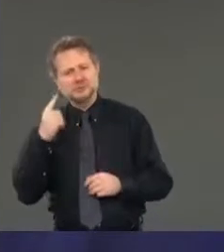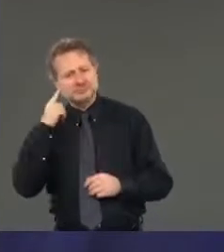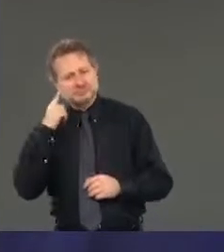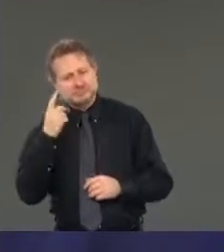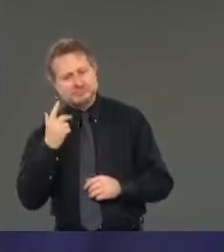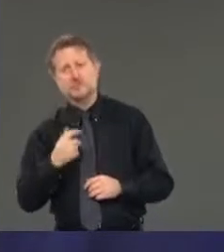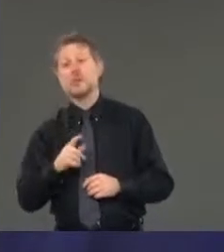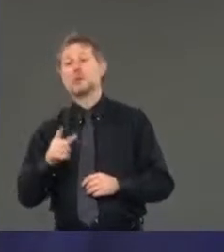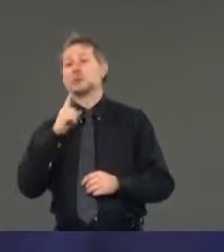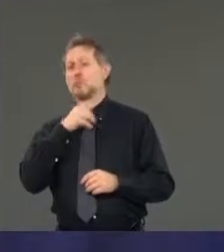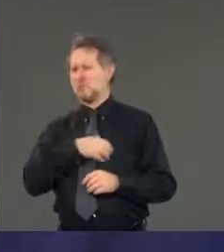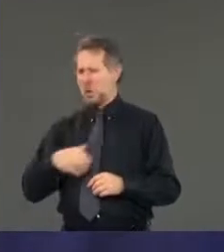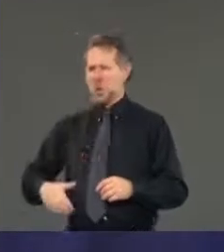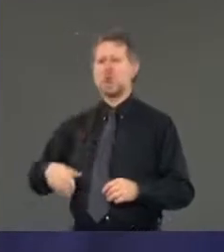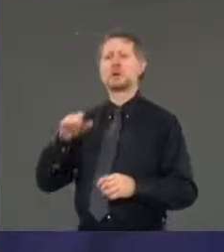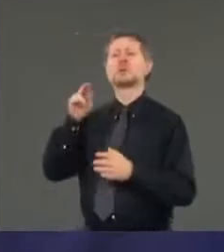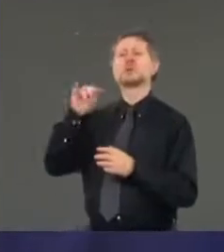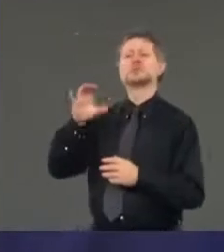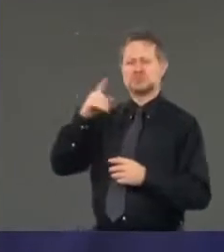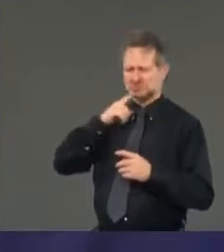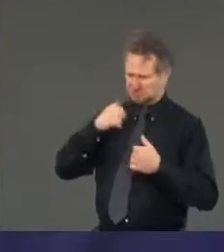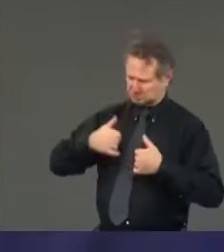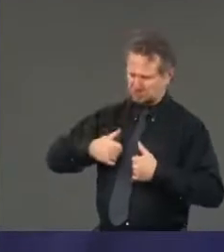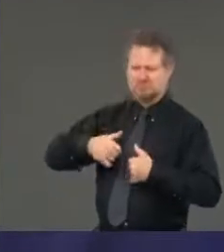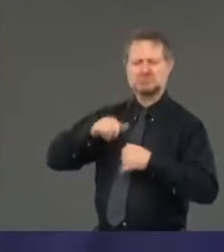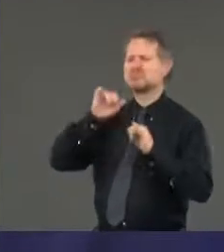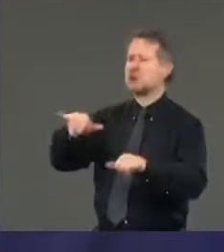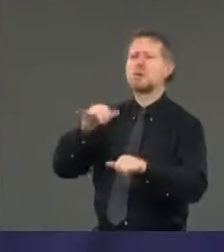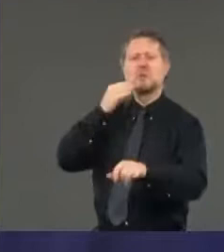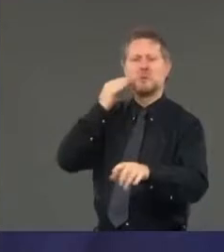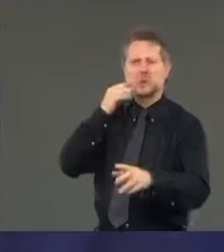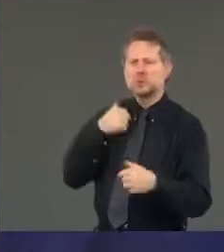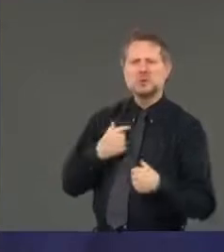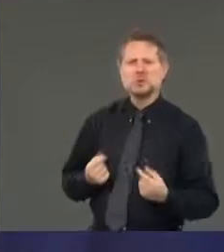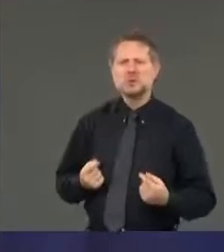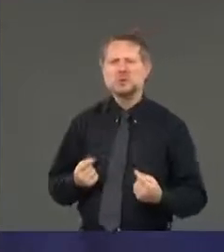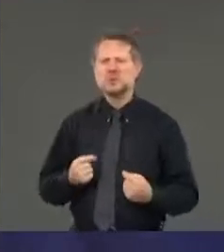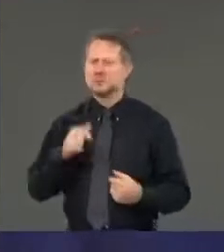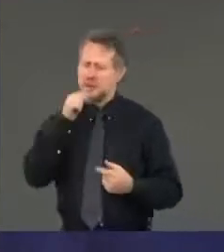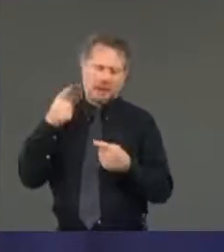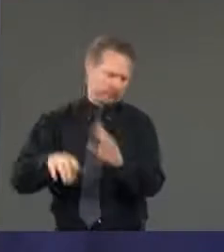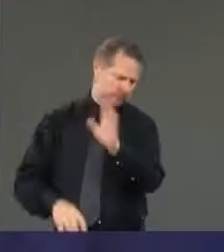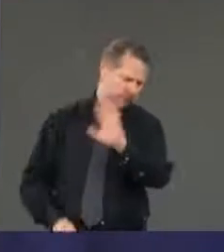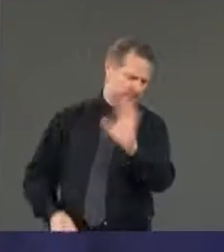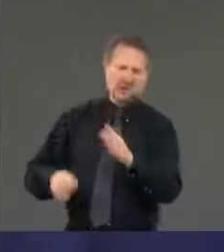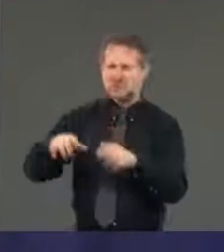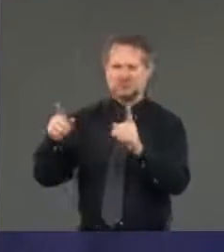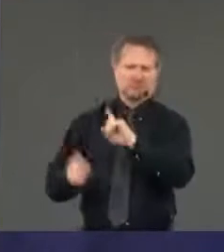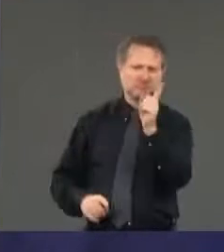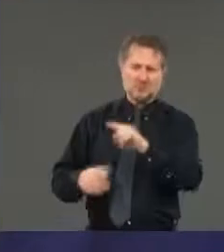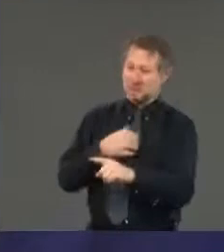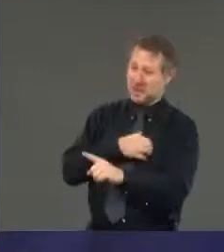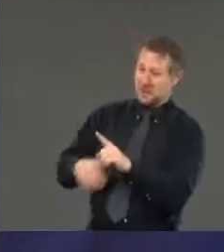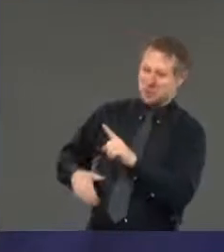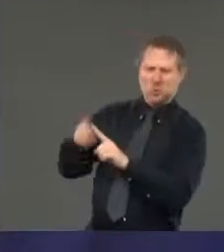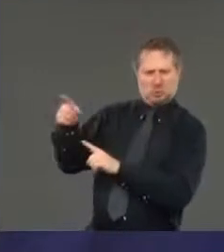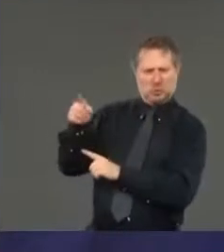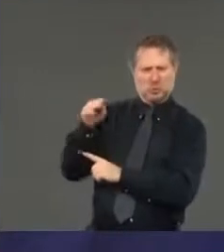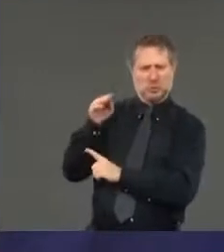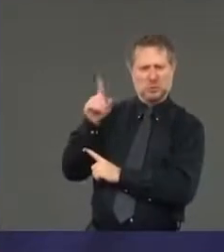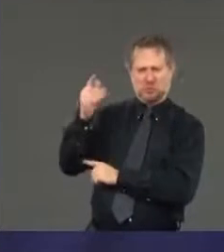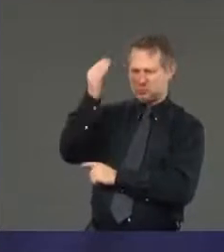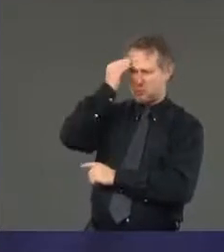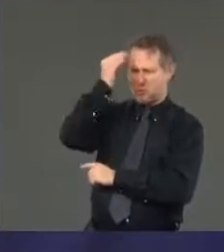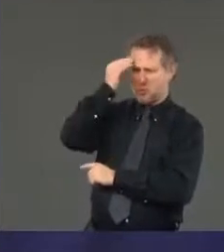he says stay at home. What do I do? It would never happen. That would never happen. The mayor knows, first of all, the legality of the